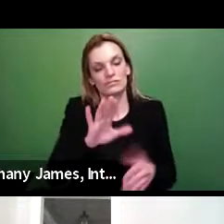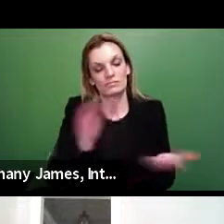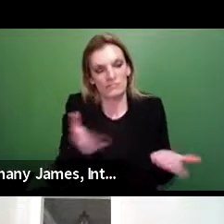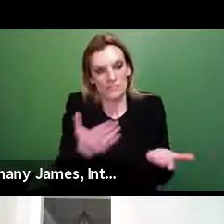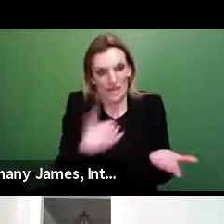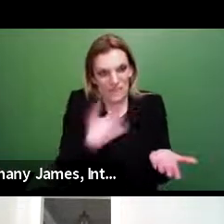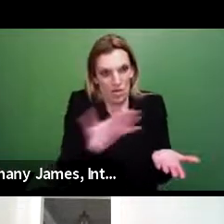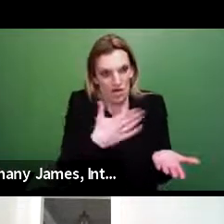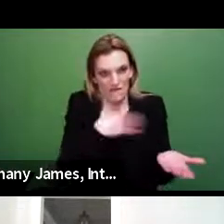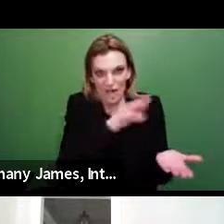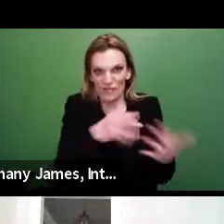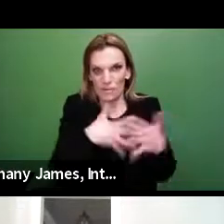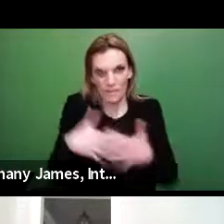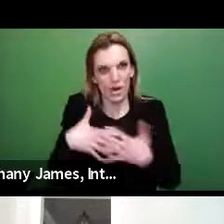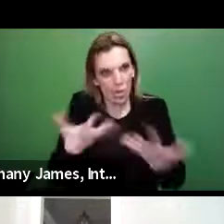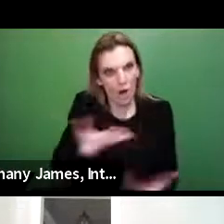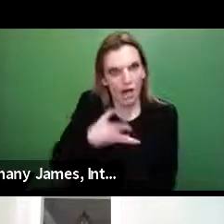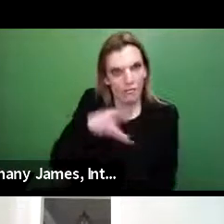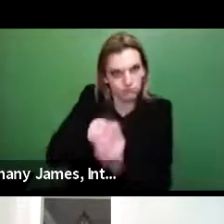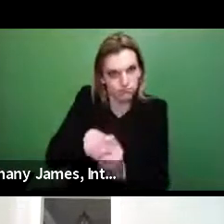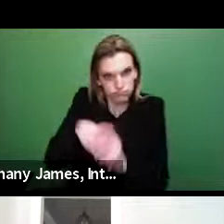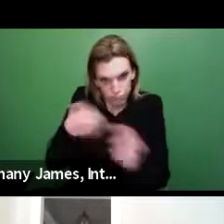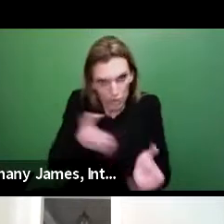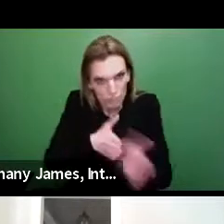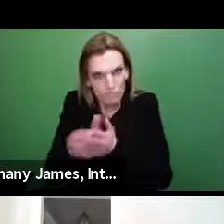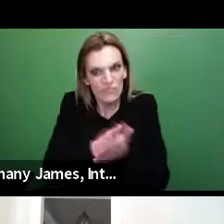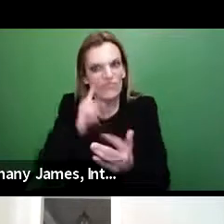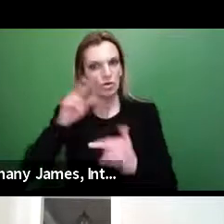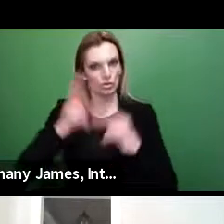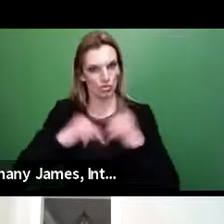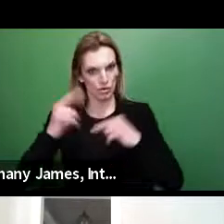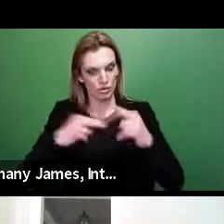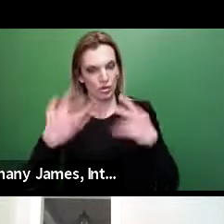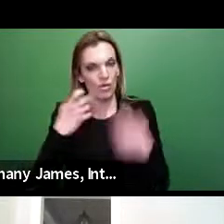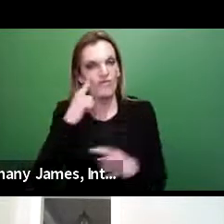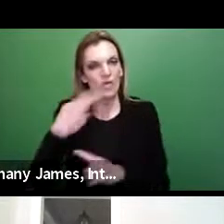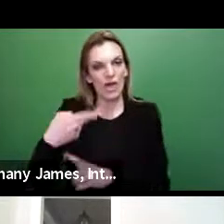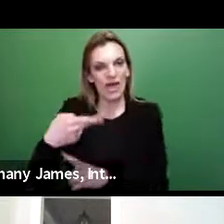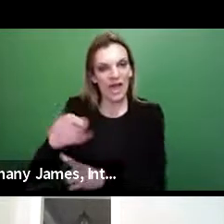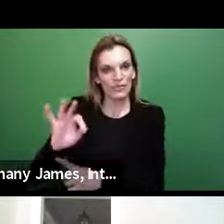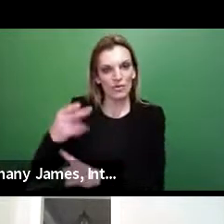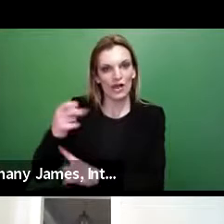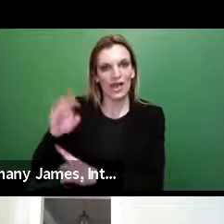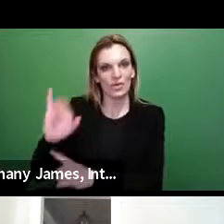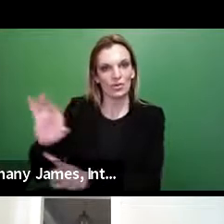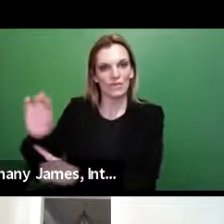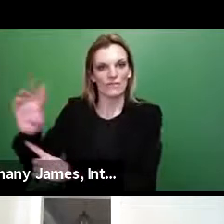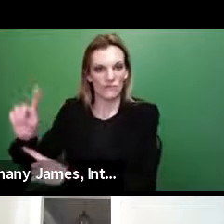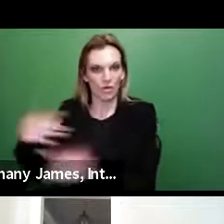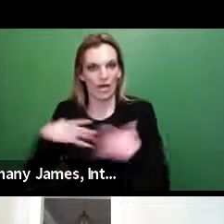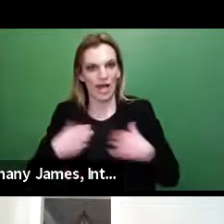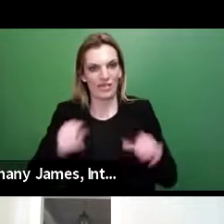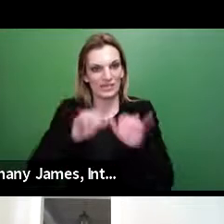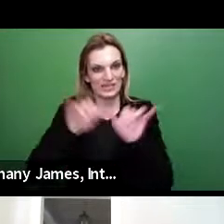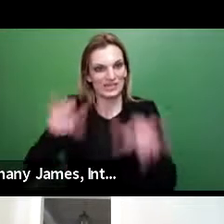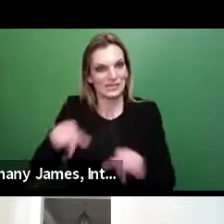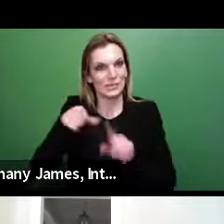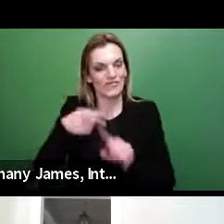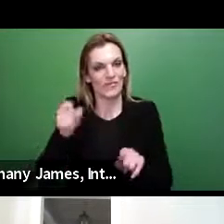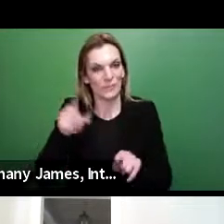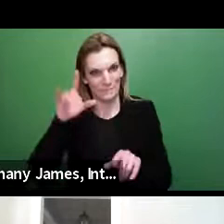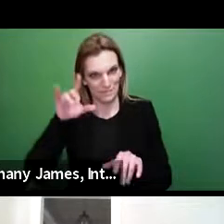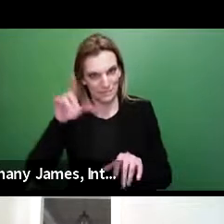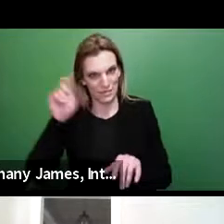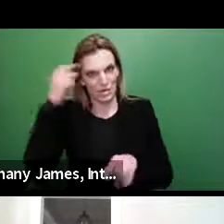African Americans that wanted to participate in the construction going on with Henry Ford Health Systems over on right across the street from the governor's